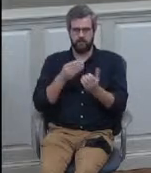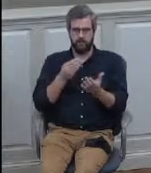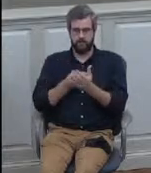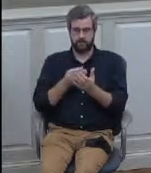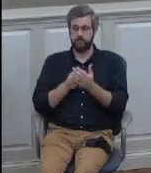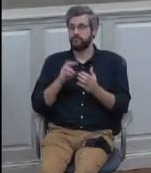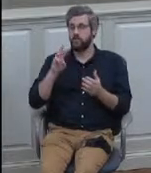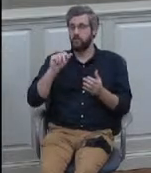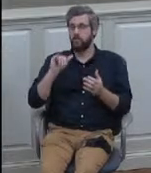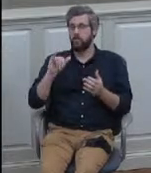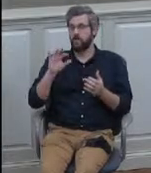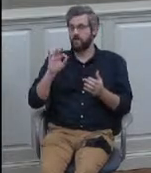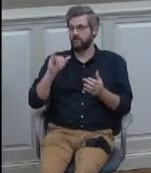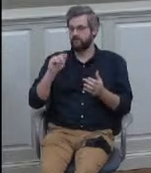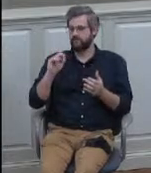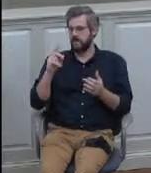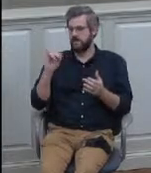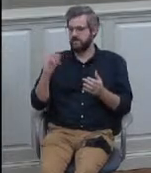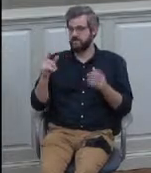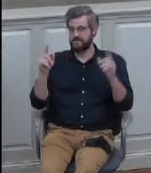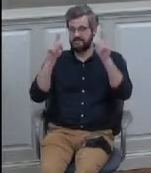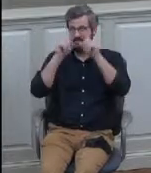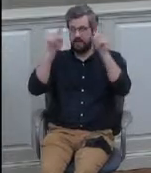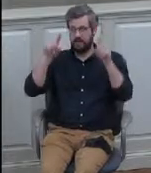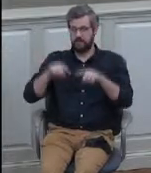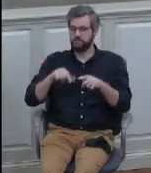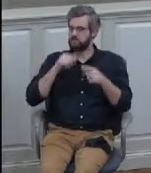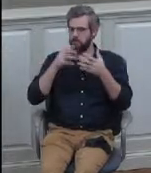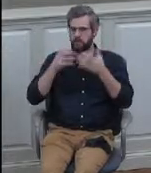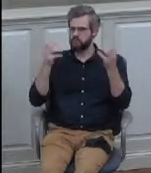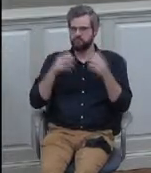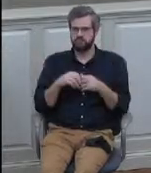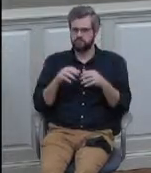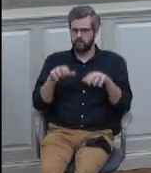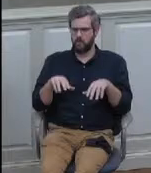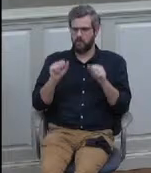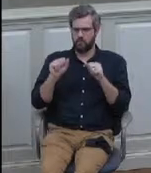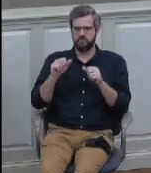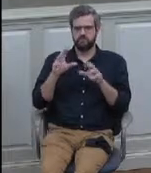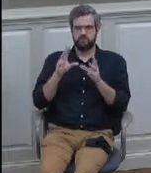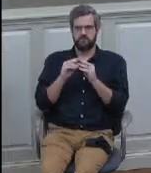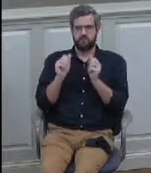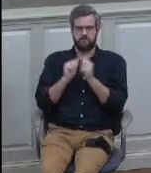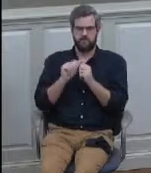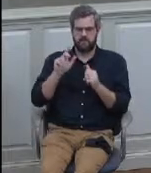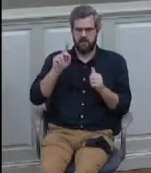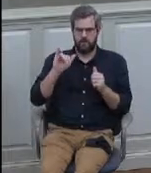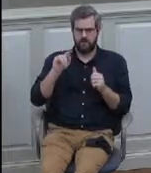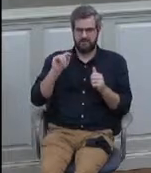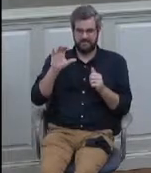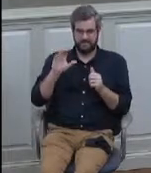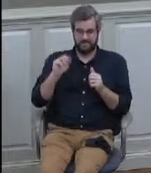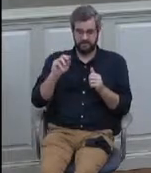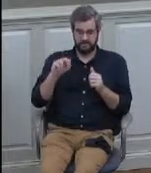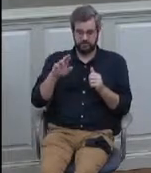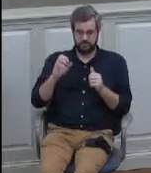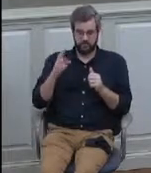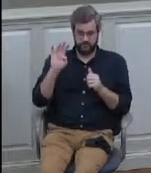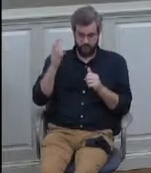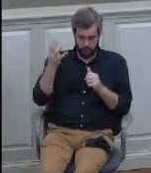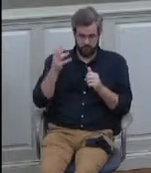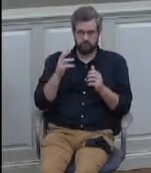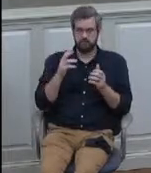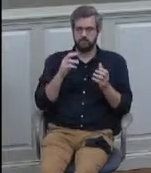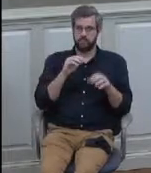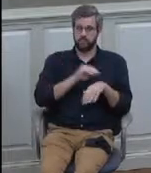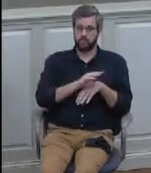Wayfinding signage. Not much to talk about here. I have a permit meeting with KYTC scheduled for March 4th with our consultant involved as